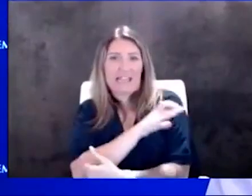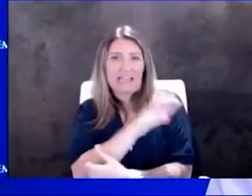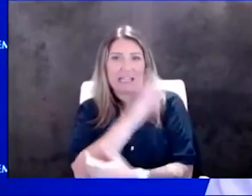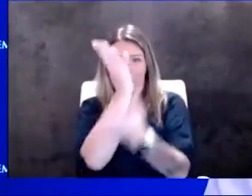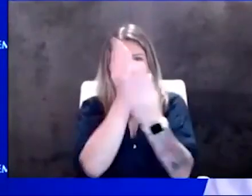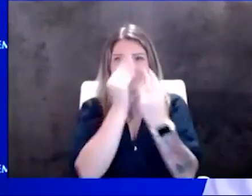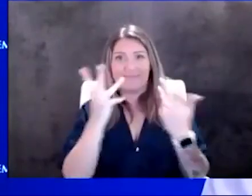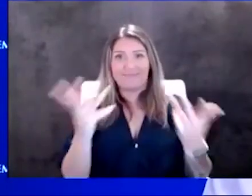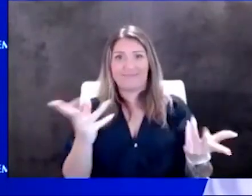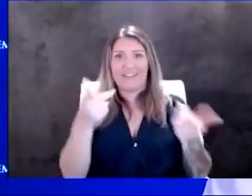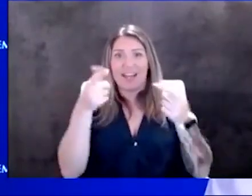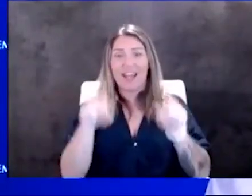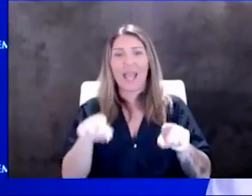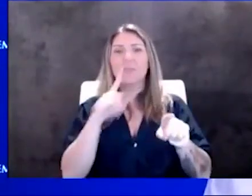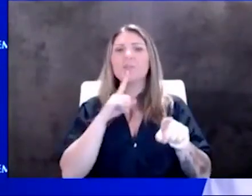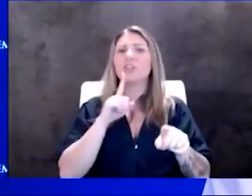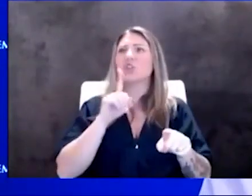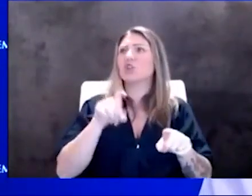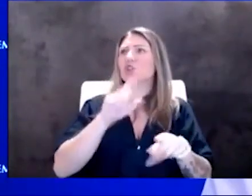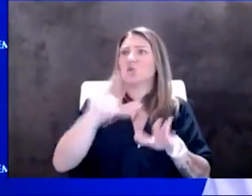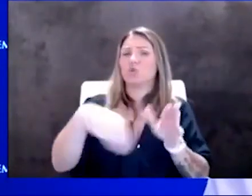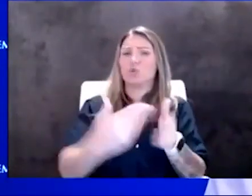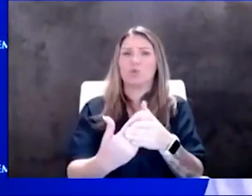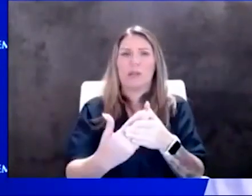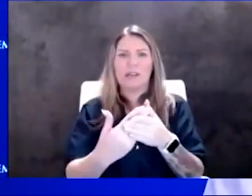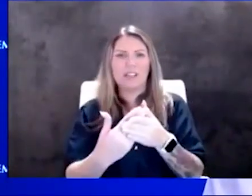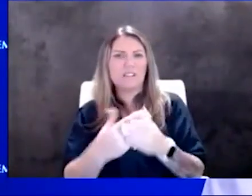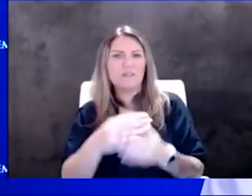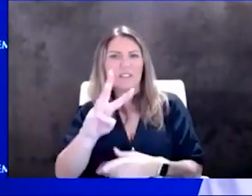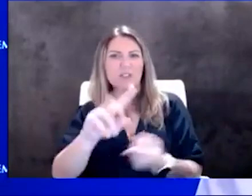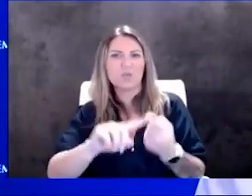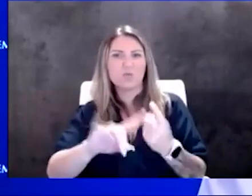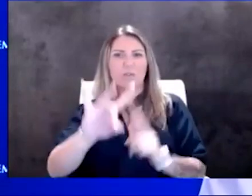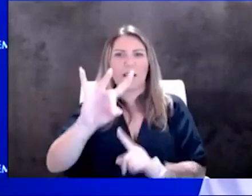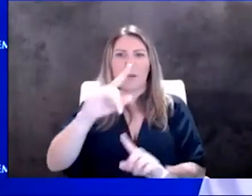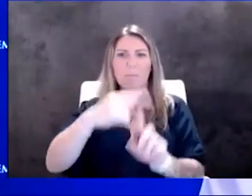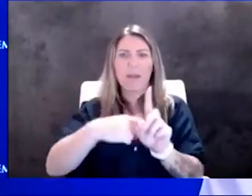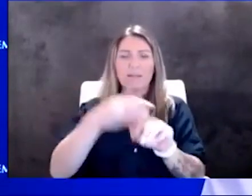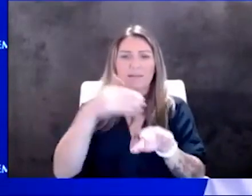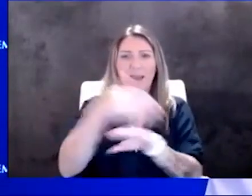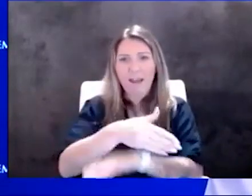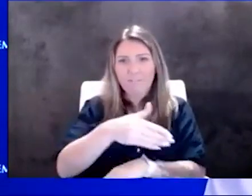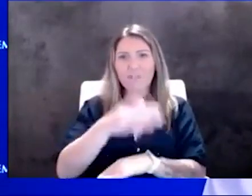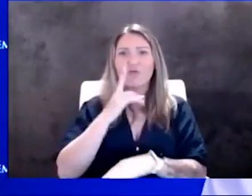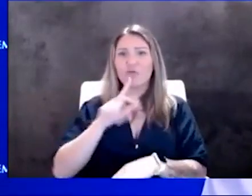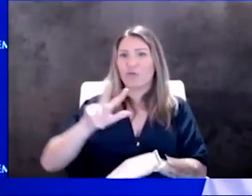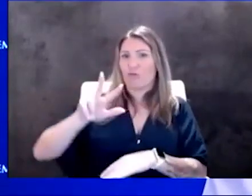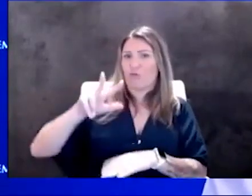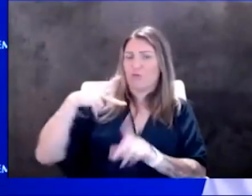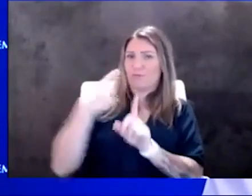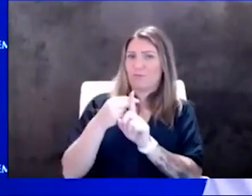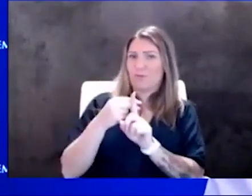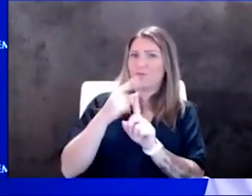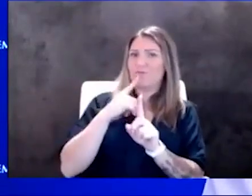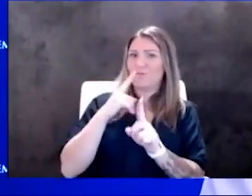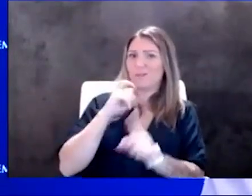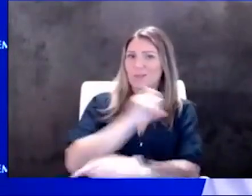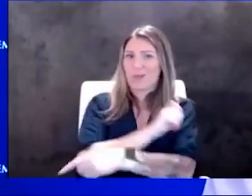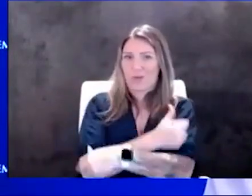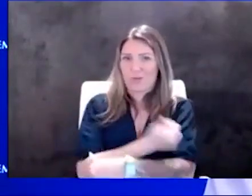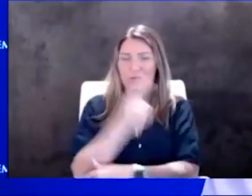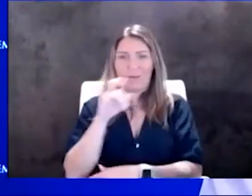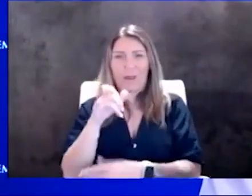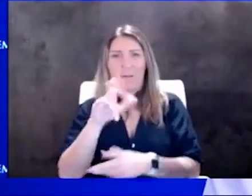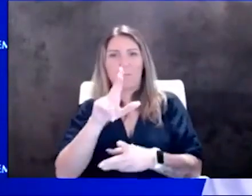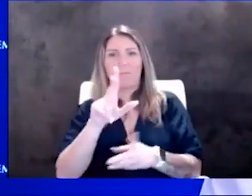probably should be arriving maybe 6 to 8 months after the third dose was authorized for that population.